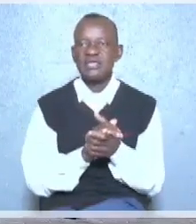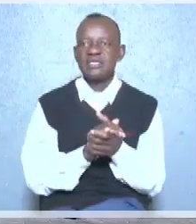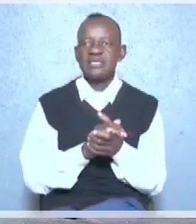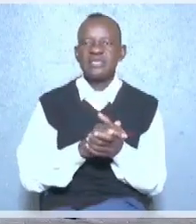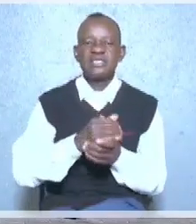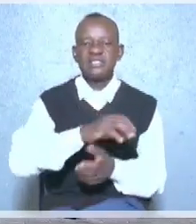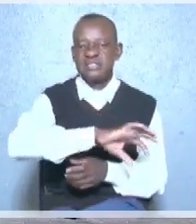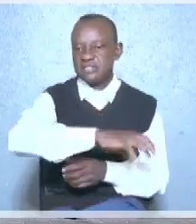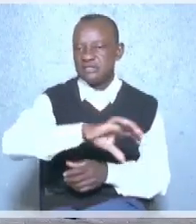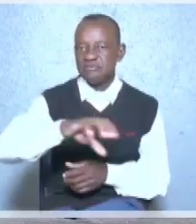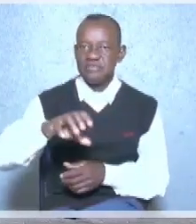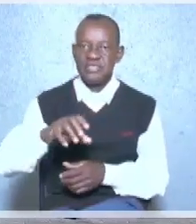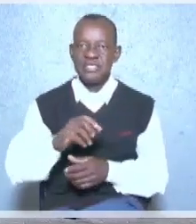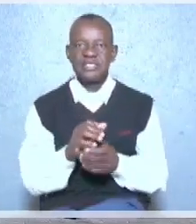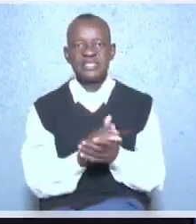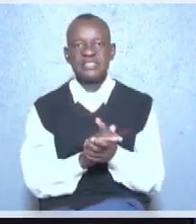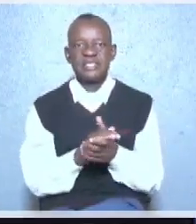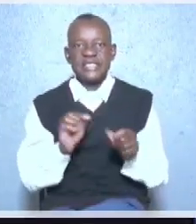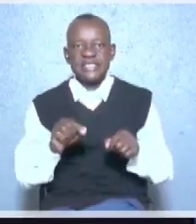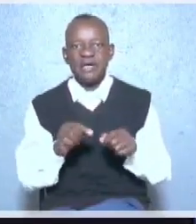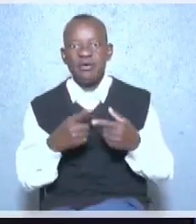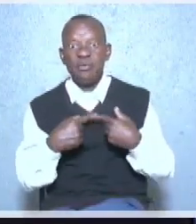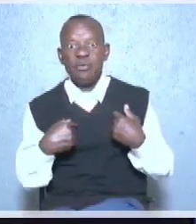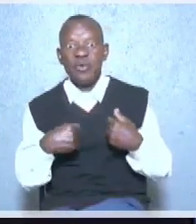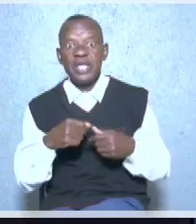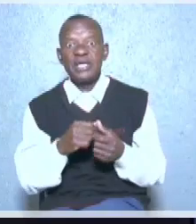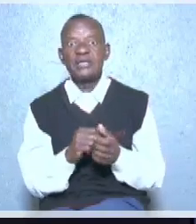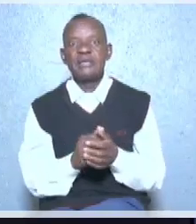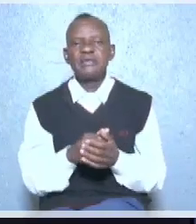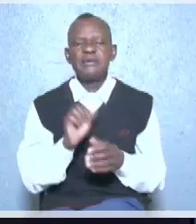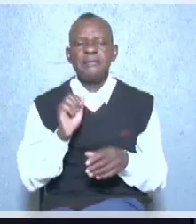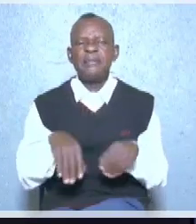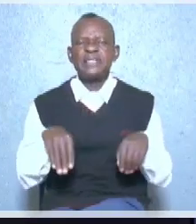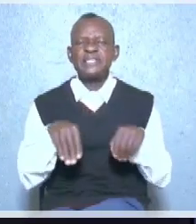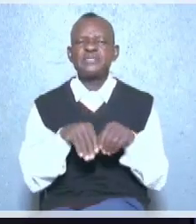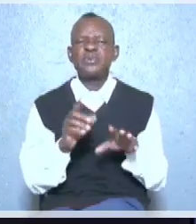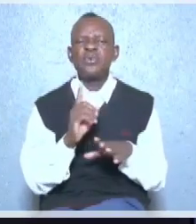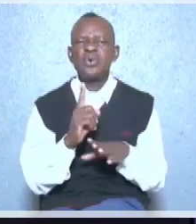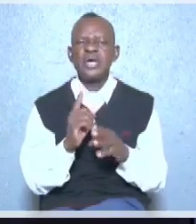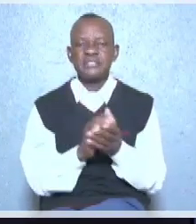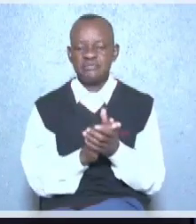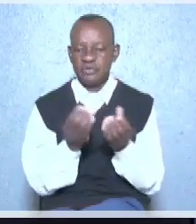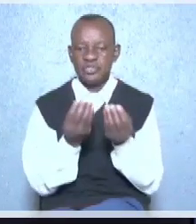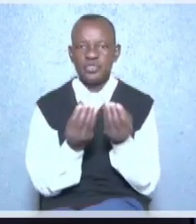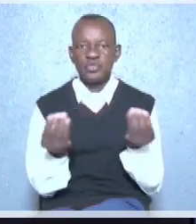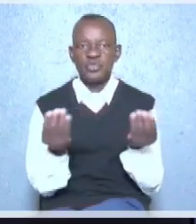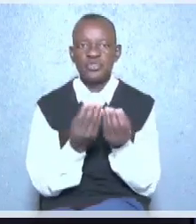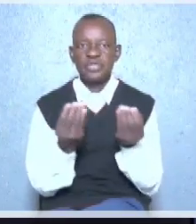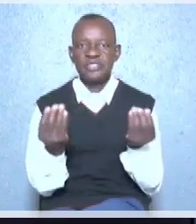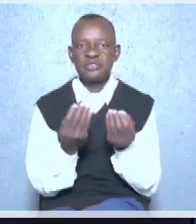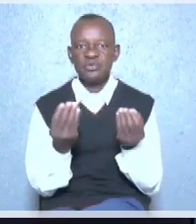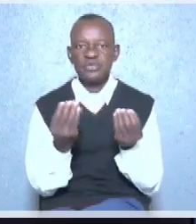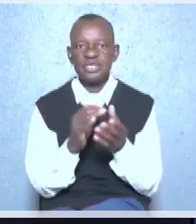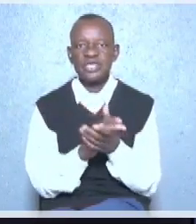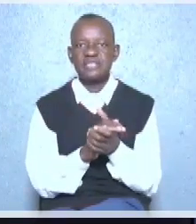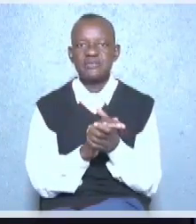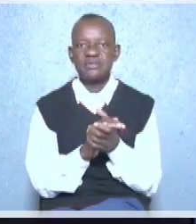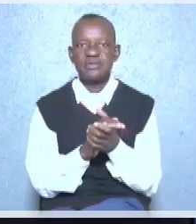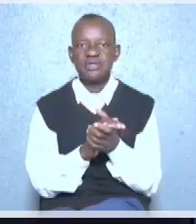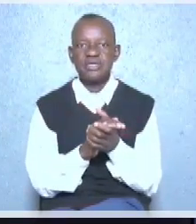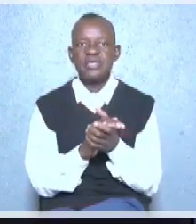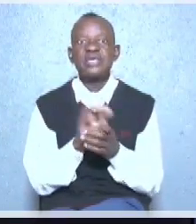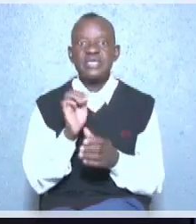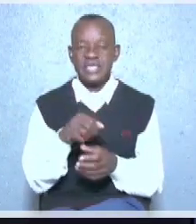that children and children's children, 20, 30 years from now can watch a story about Namibians and know that it